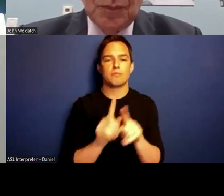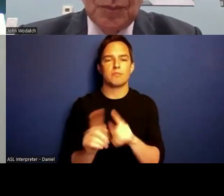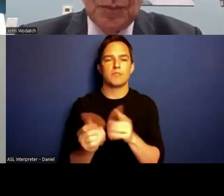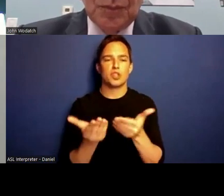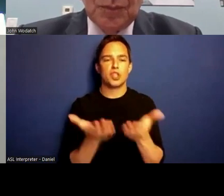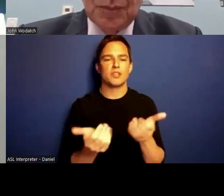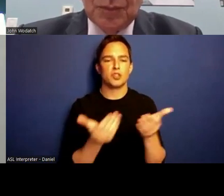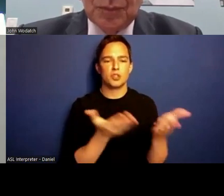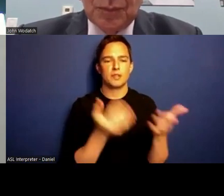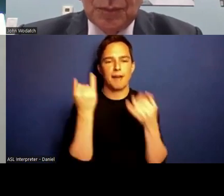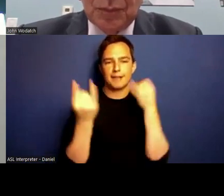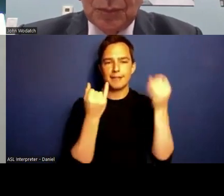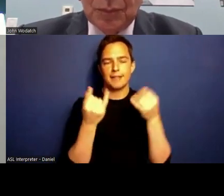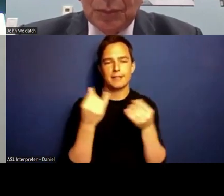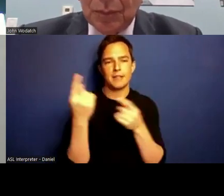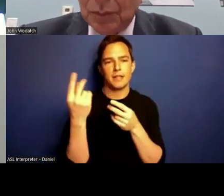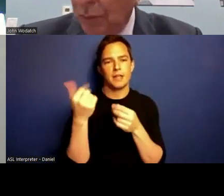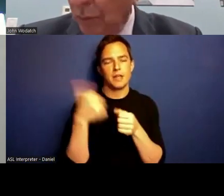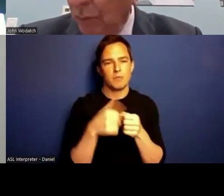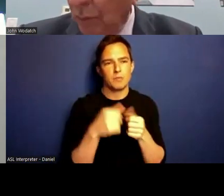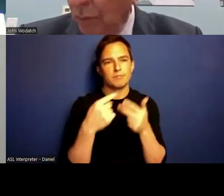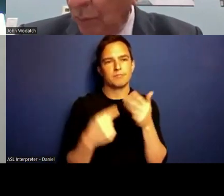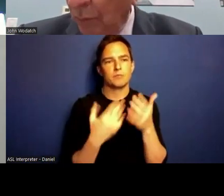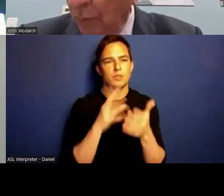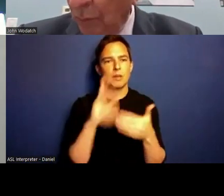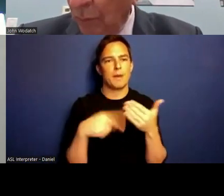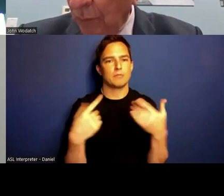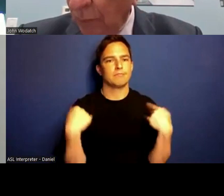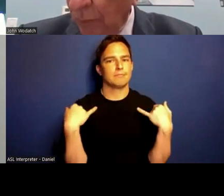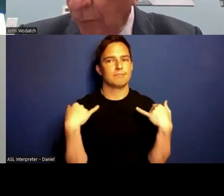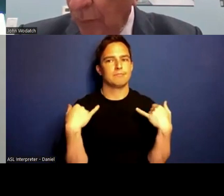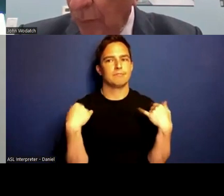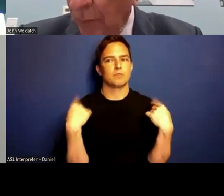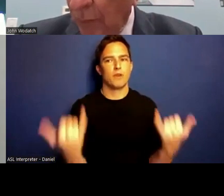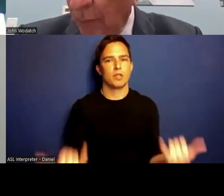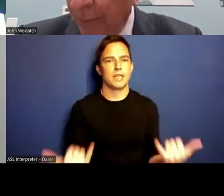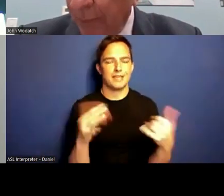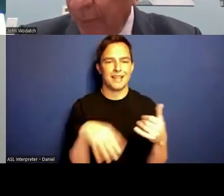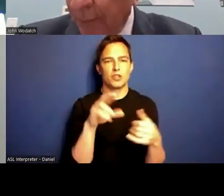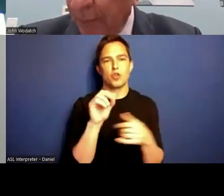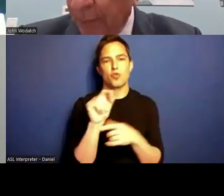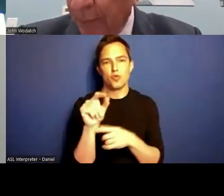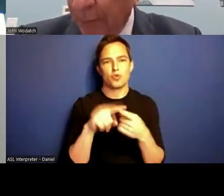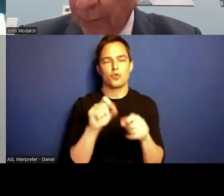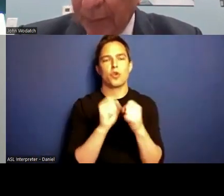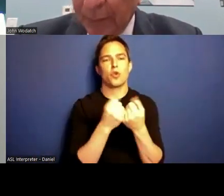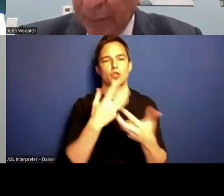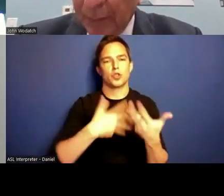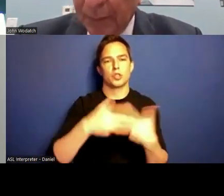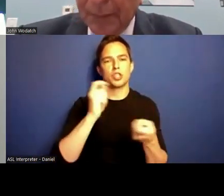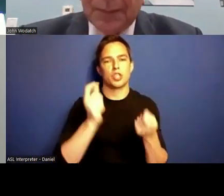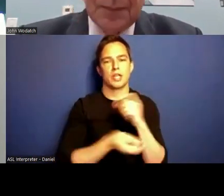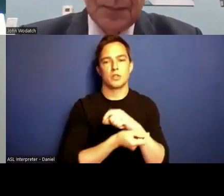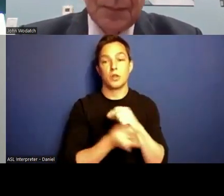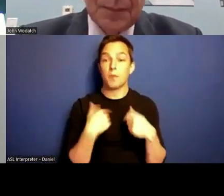and ideas and recollections that we've talked about today are the route to social change, but we can do it. We can do it